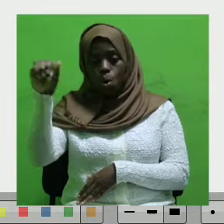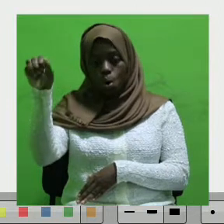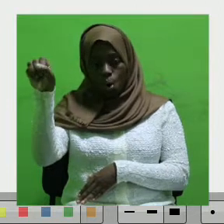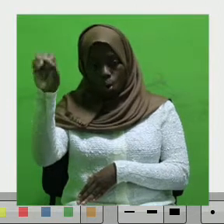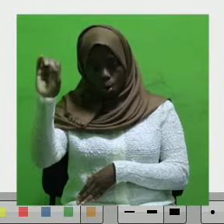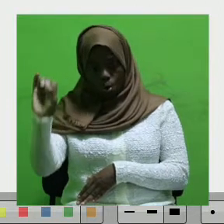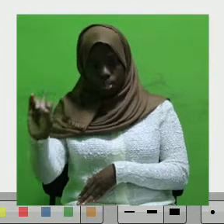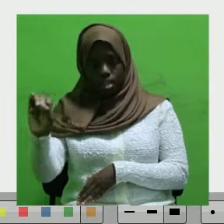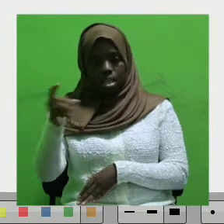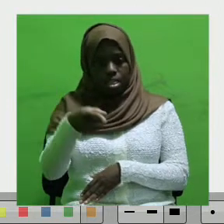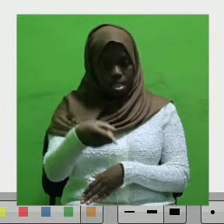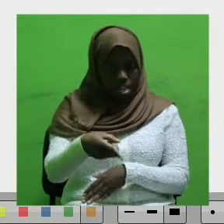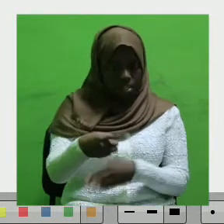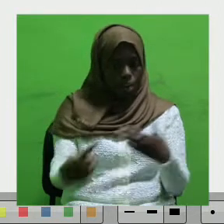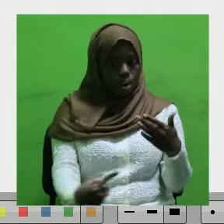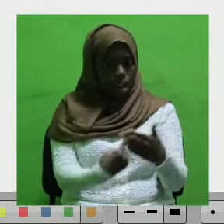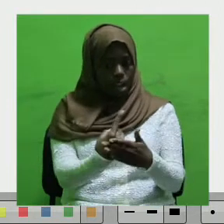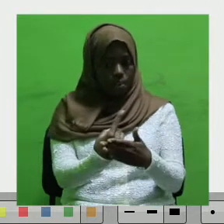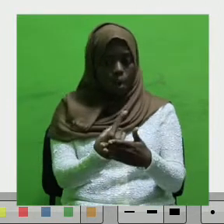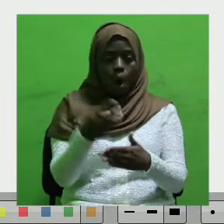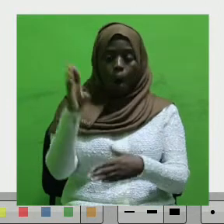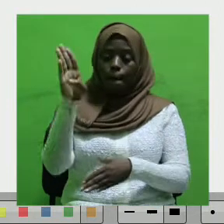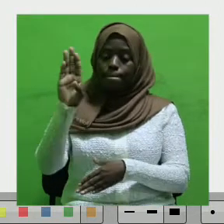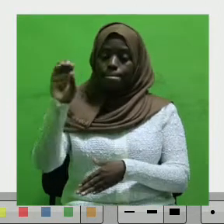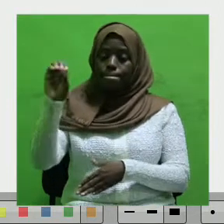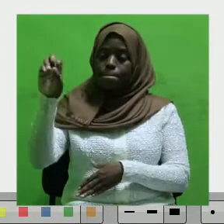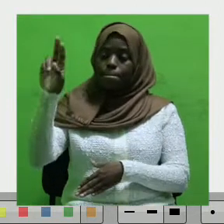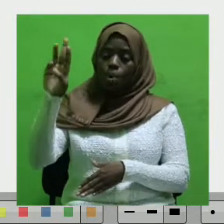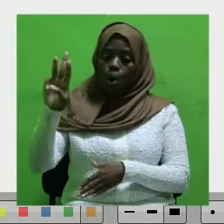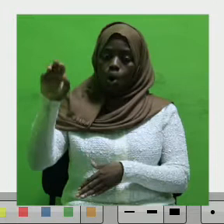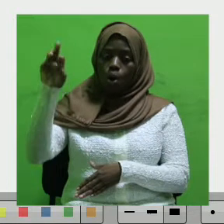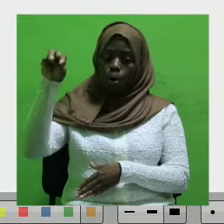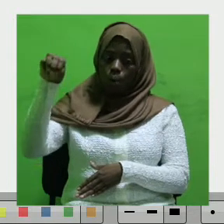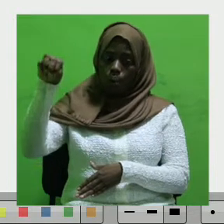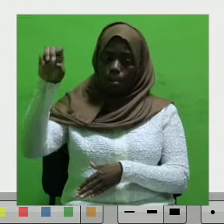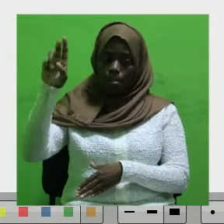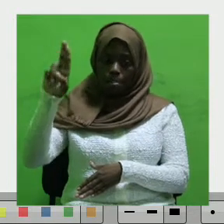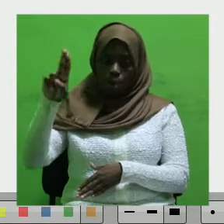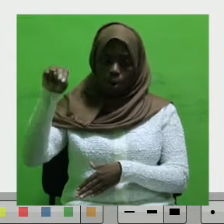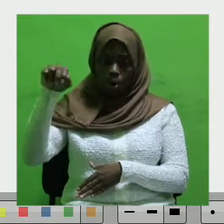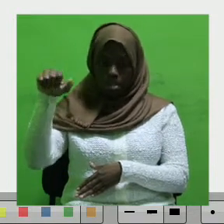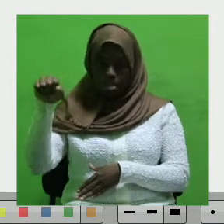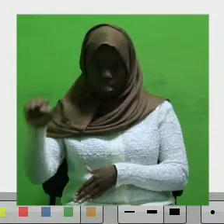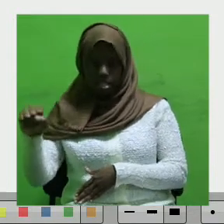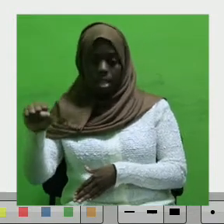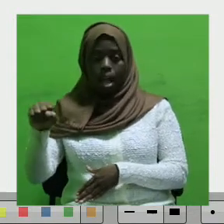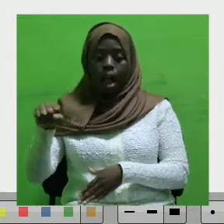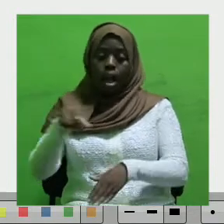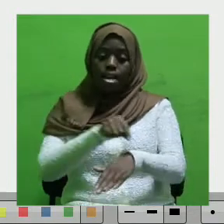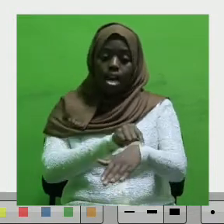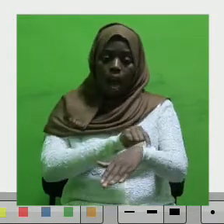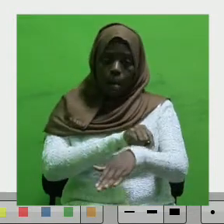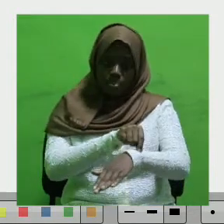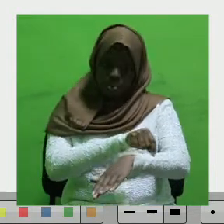ultrafiltration. This occurs in the Bowman's capsule. So the Bowman's capsule, which is found in the nephron in